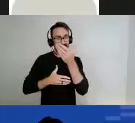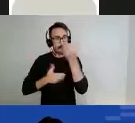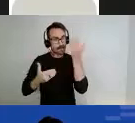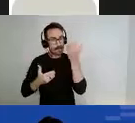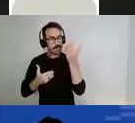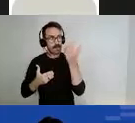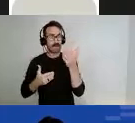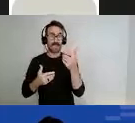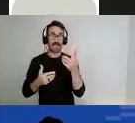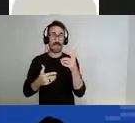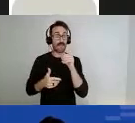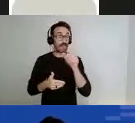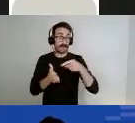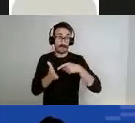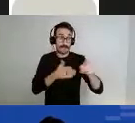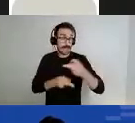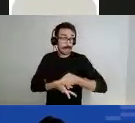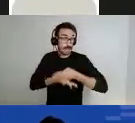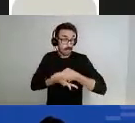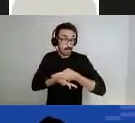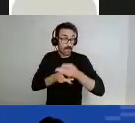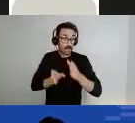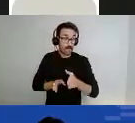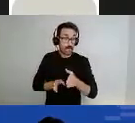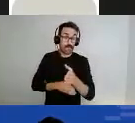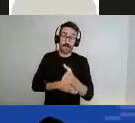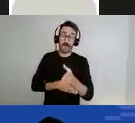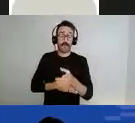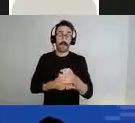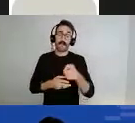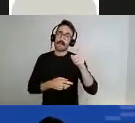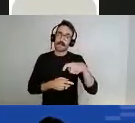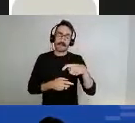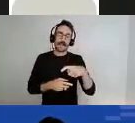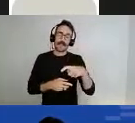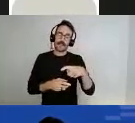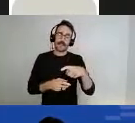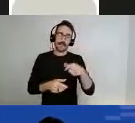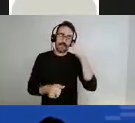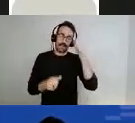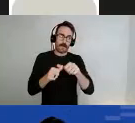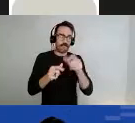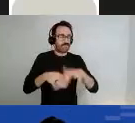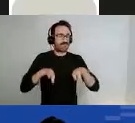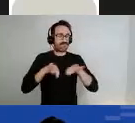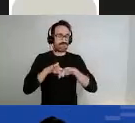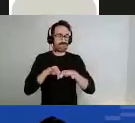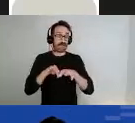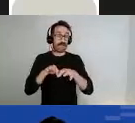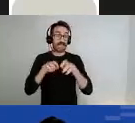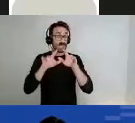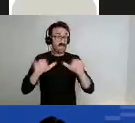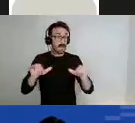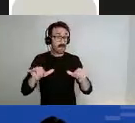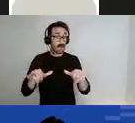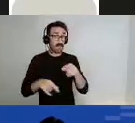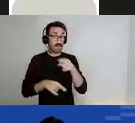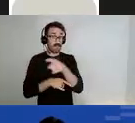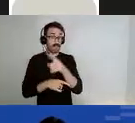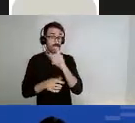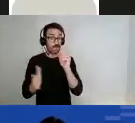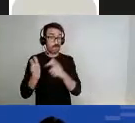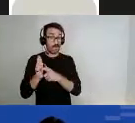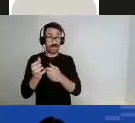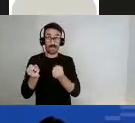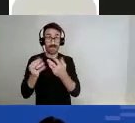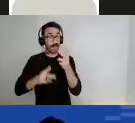their unpaid carers, especially when we take that alongside the increasing acknowledgement of